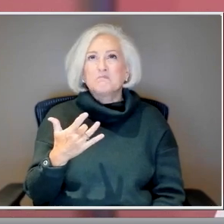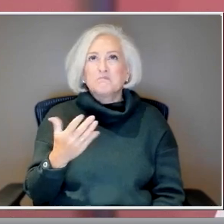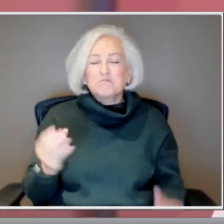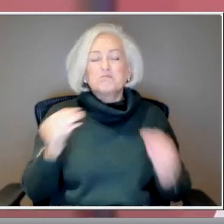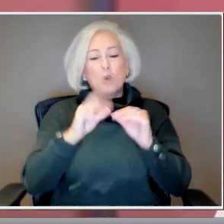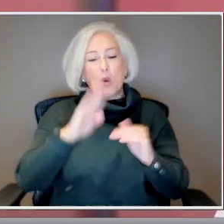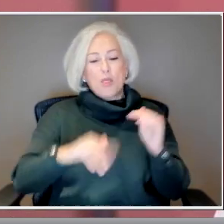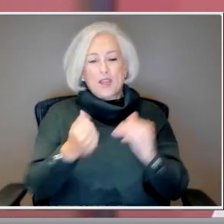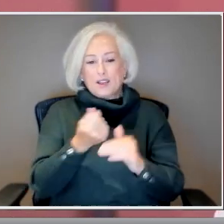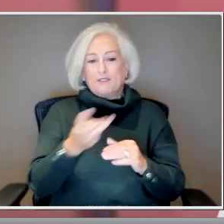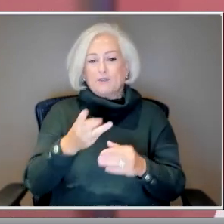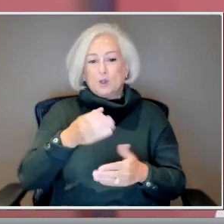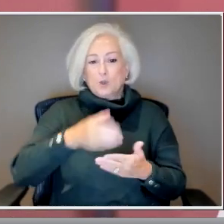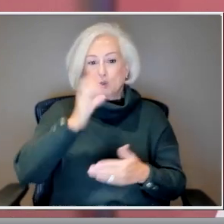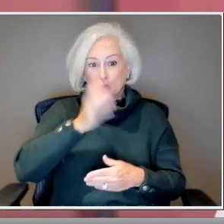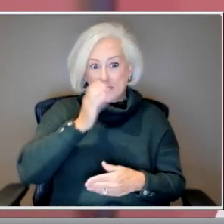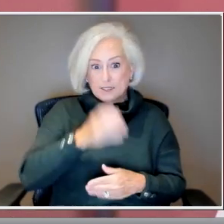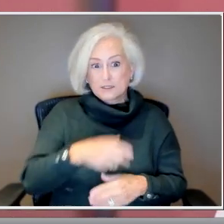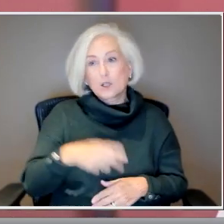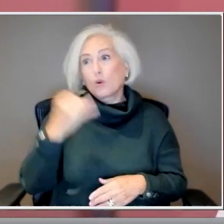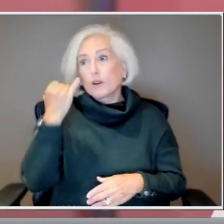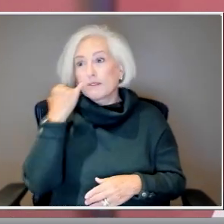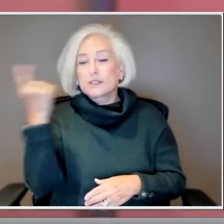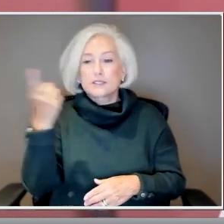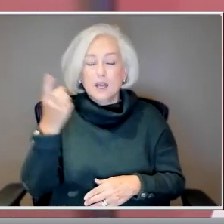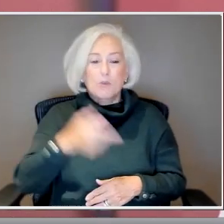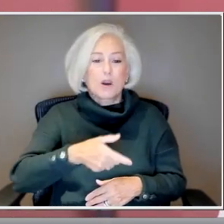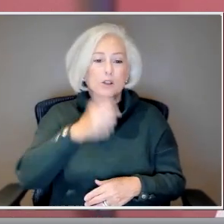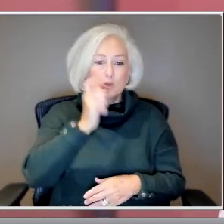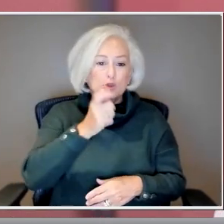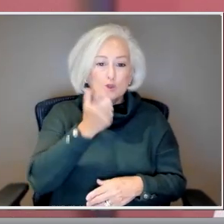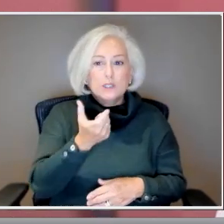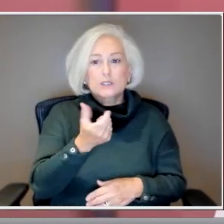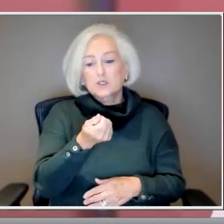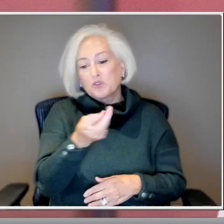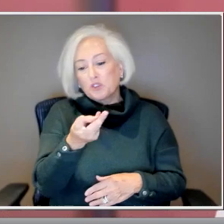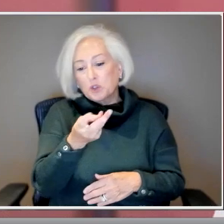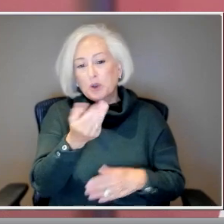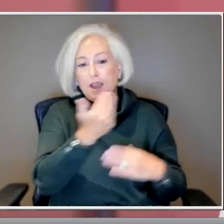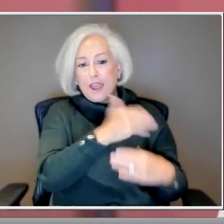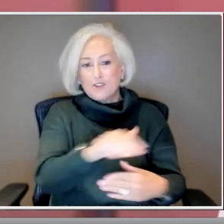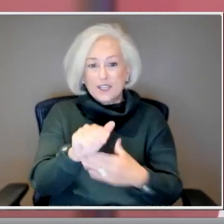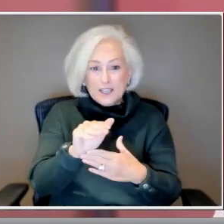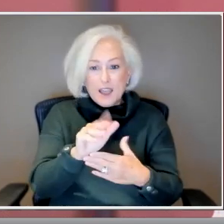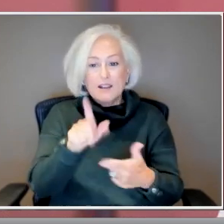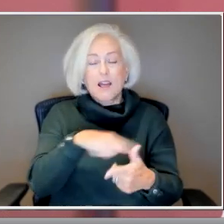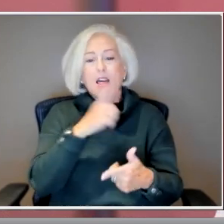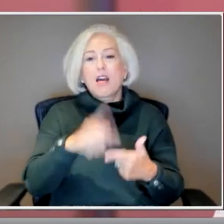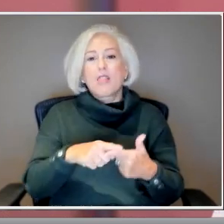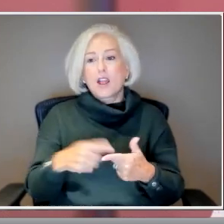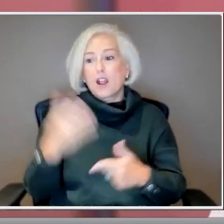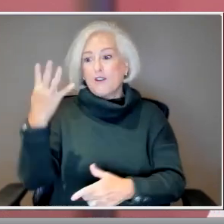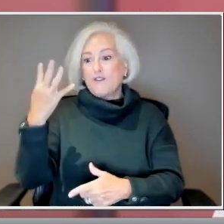drinking. So if you have somebody that drinks a couple drinks every night and then they have 4 drinks, then maybe they'd be more prone to holiday